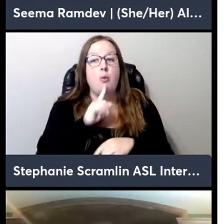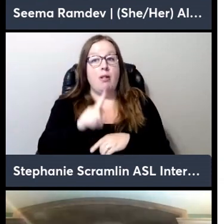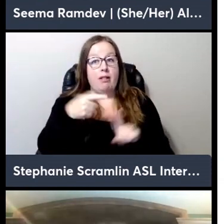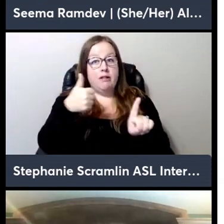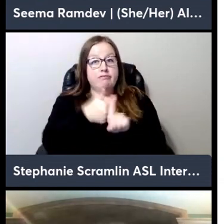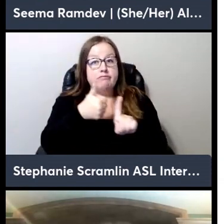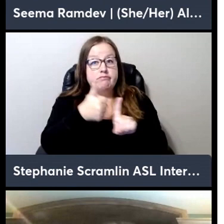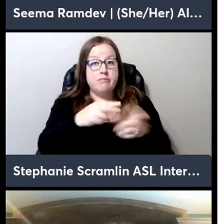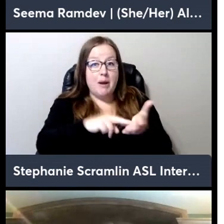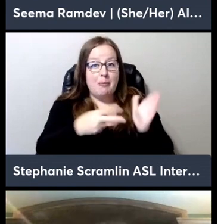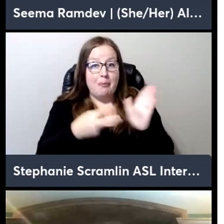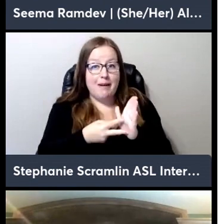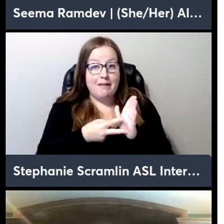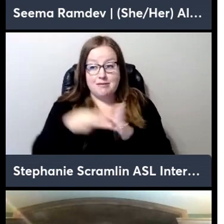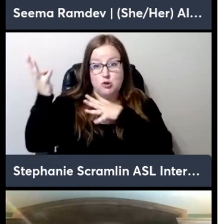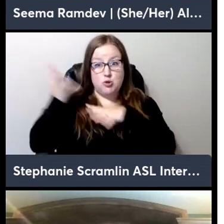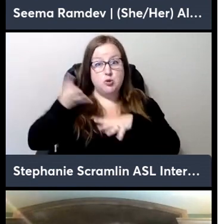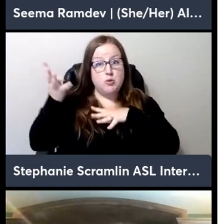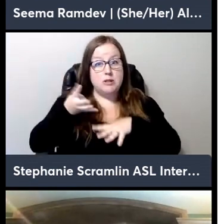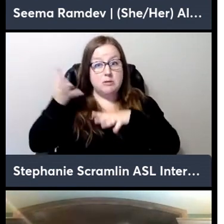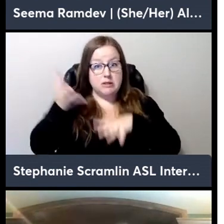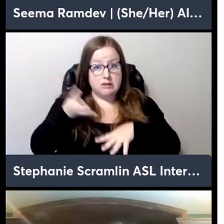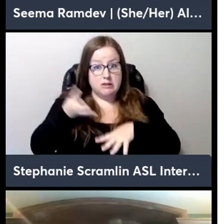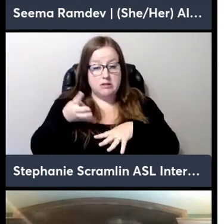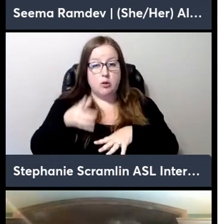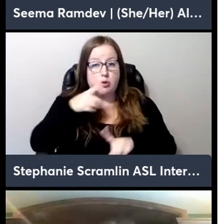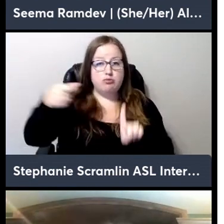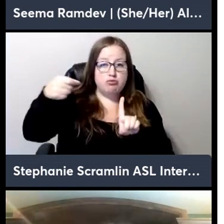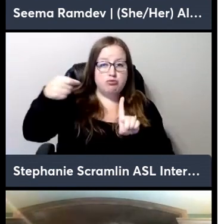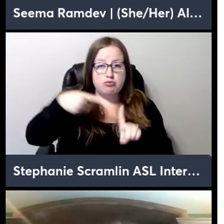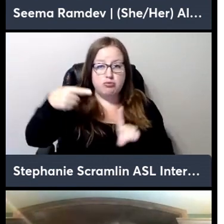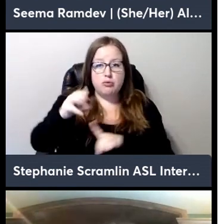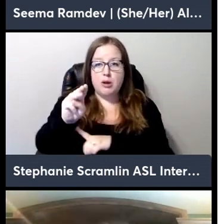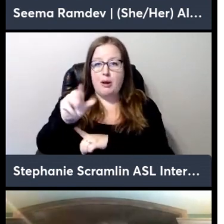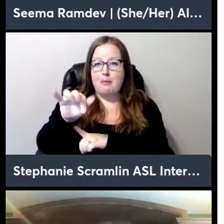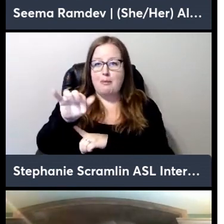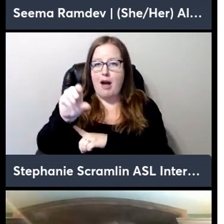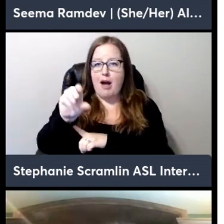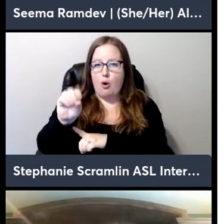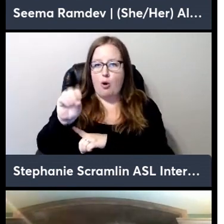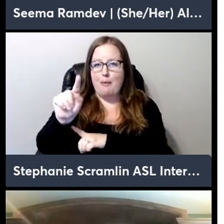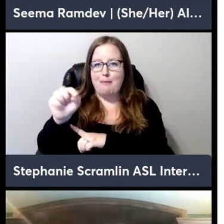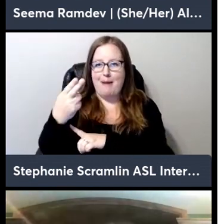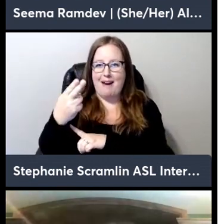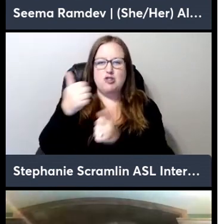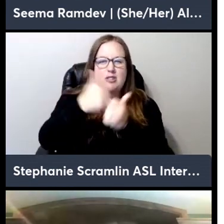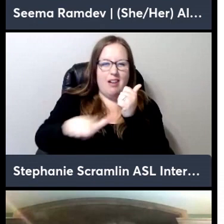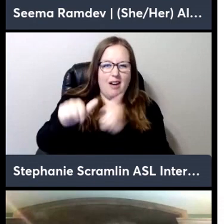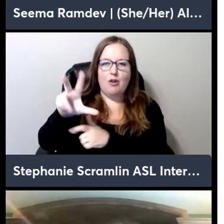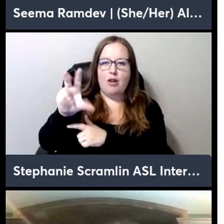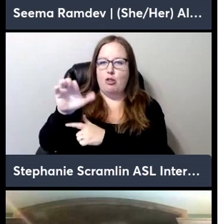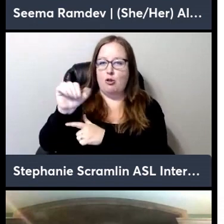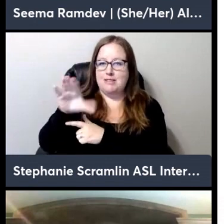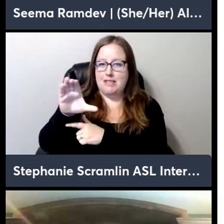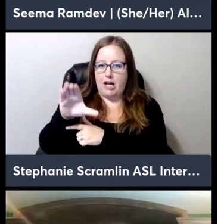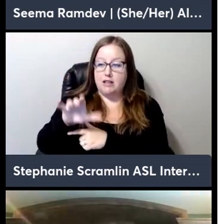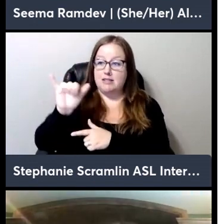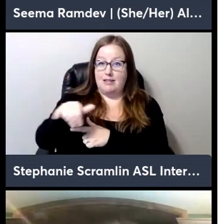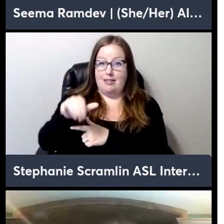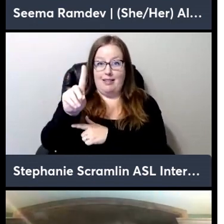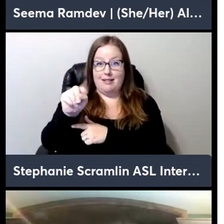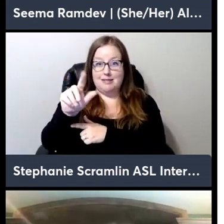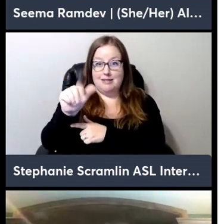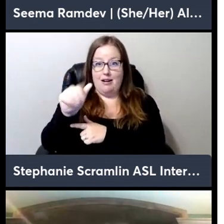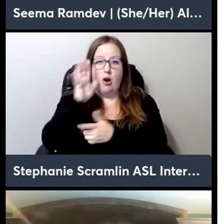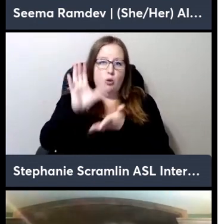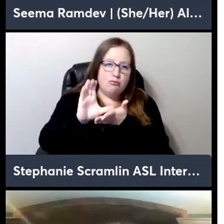is that the streaming job will trigger micro batch processing every 30 seconds and push the data to our